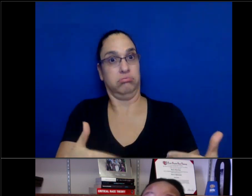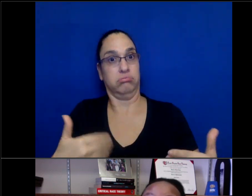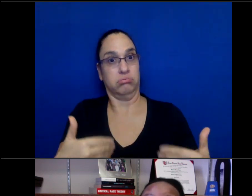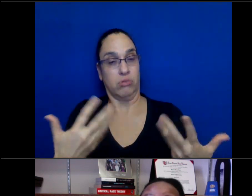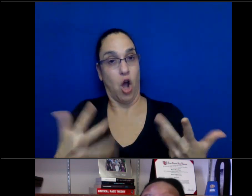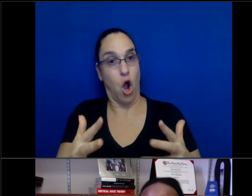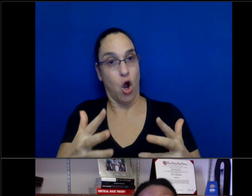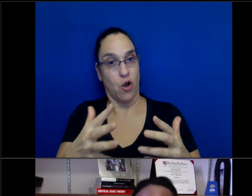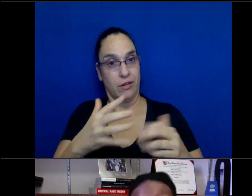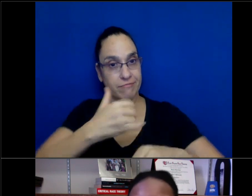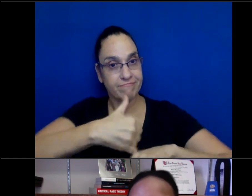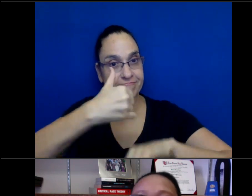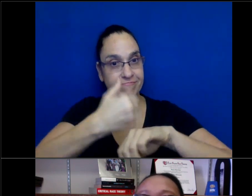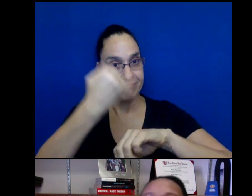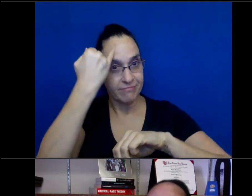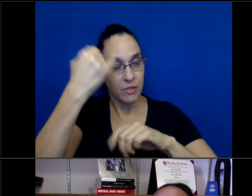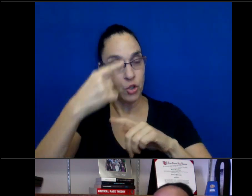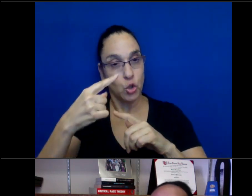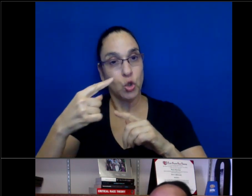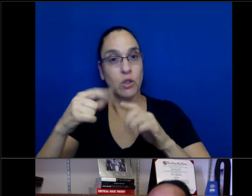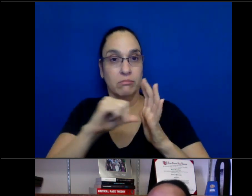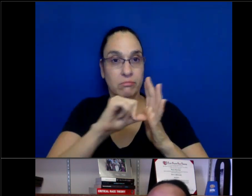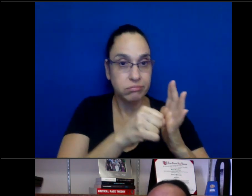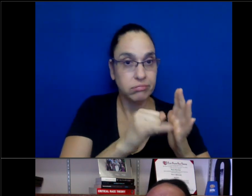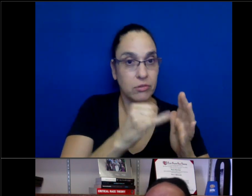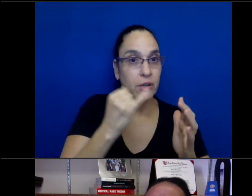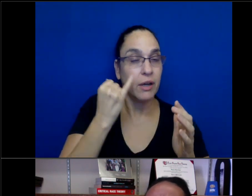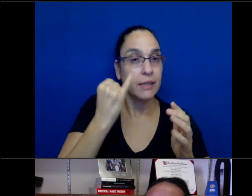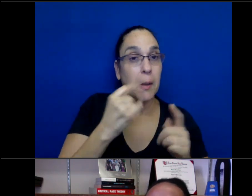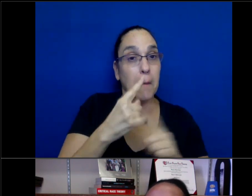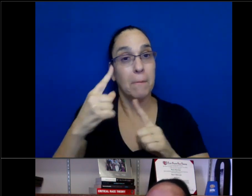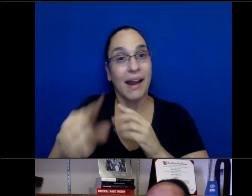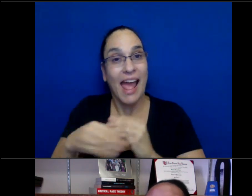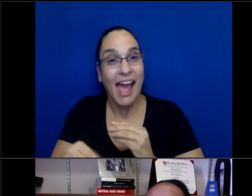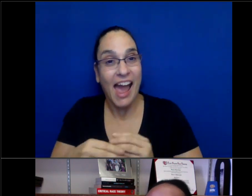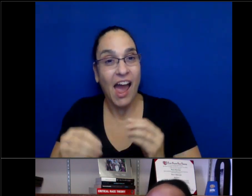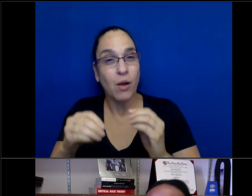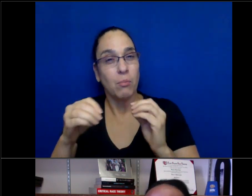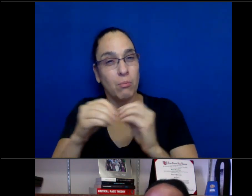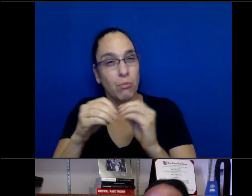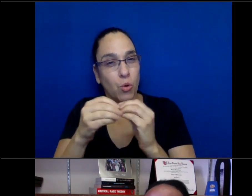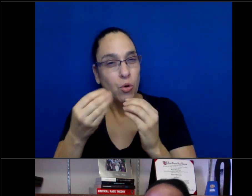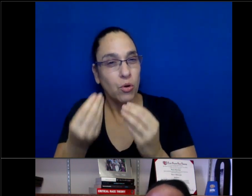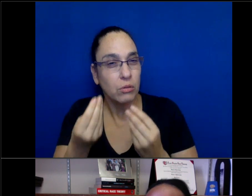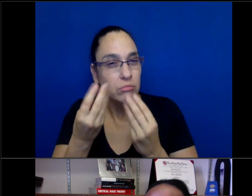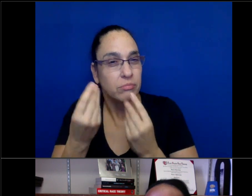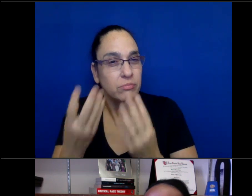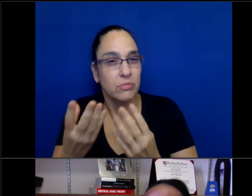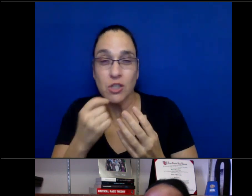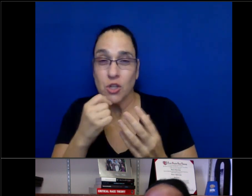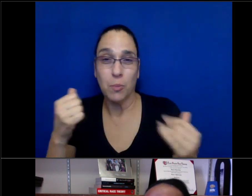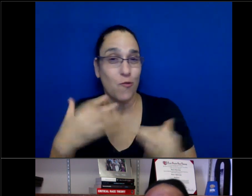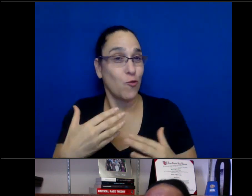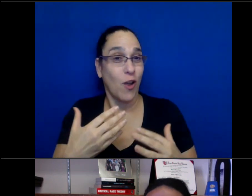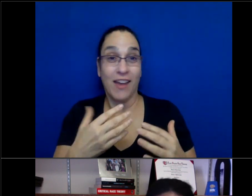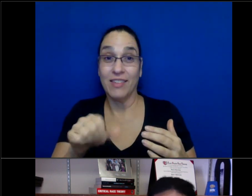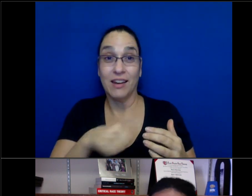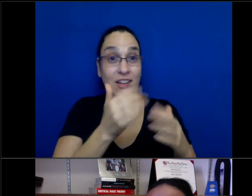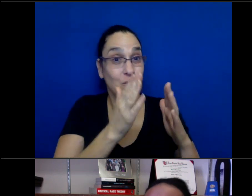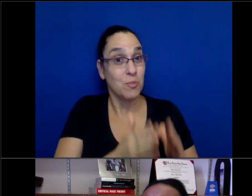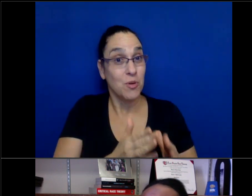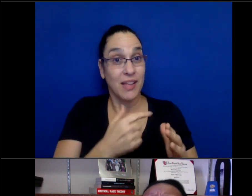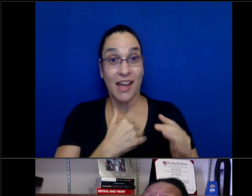or say it with different data. So don't be afraid of having similar ideas as another person. In